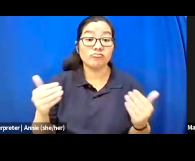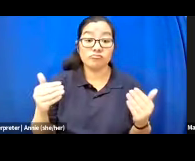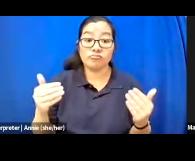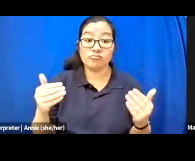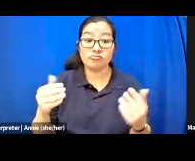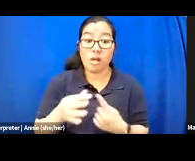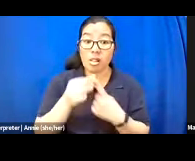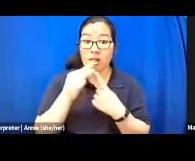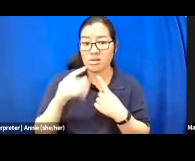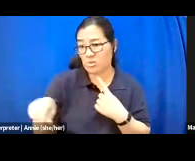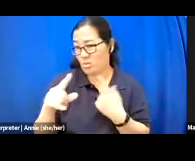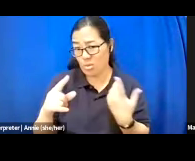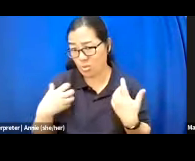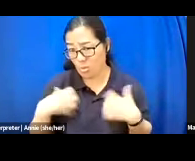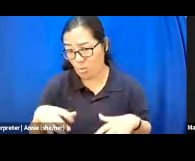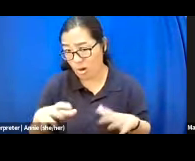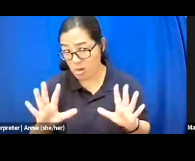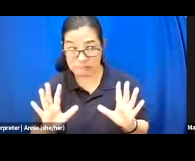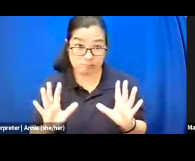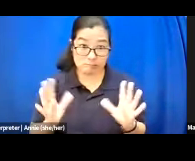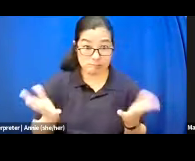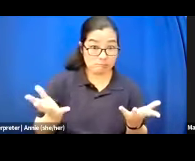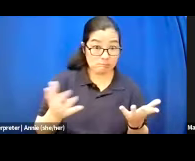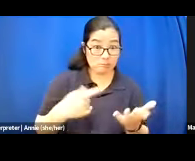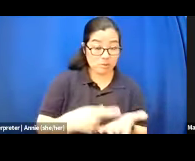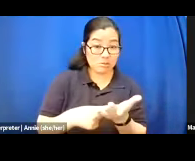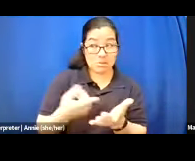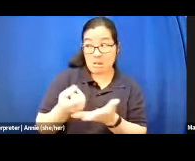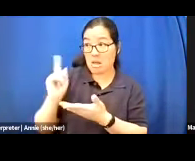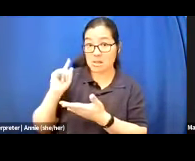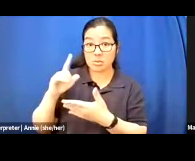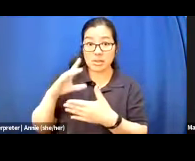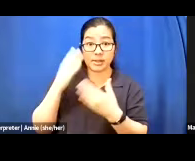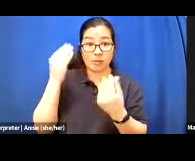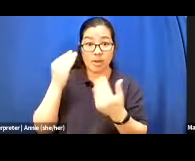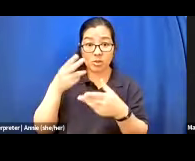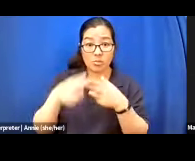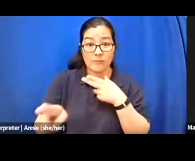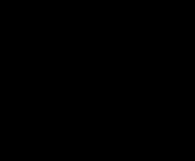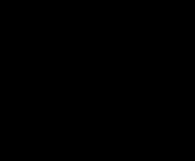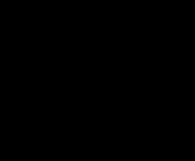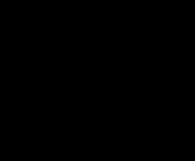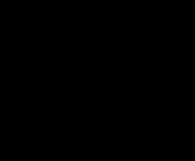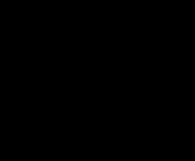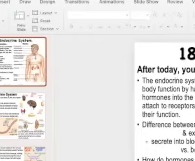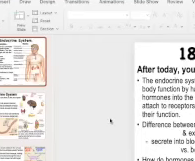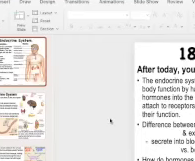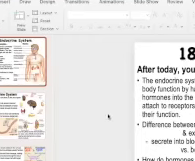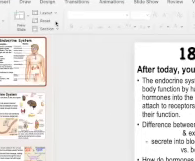guys don't feel like it, why don't we go through last week's material briefly and sort of review? Does that sound like a good